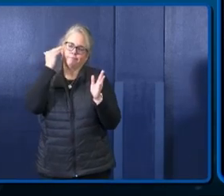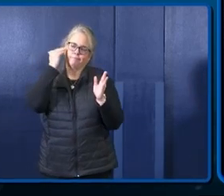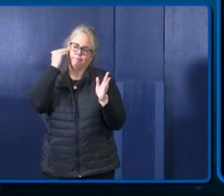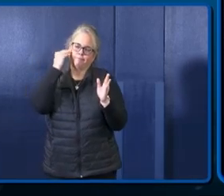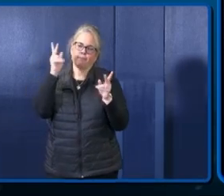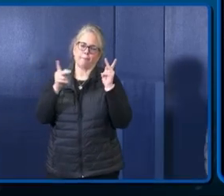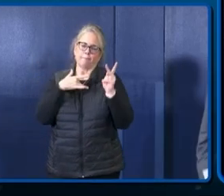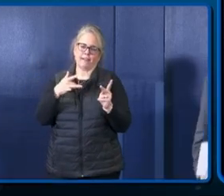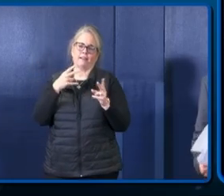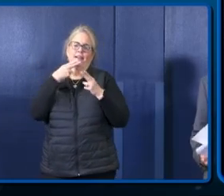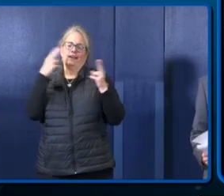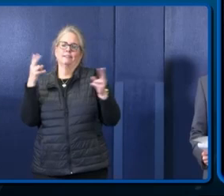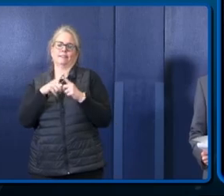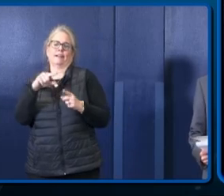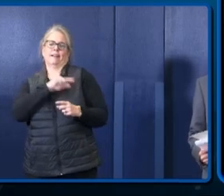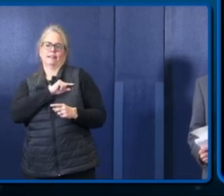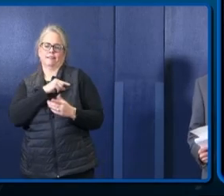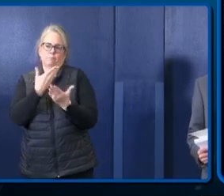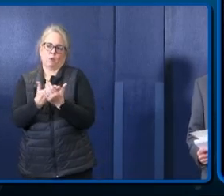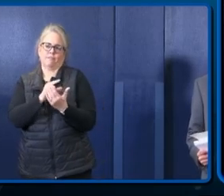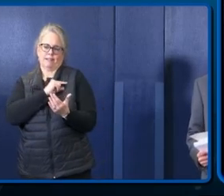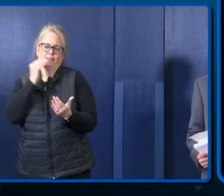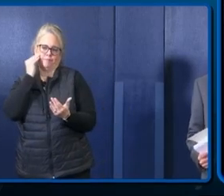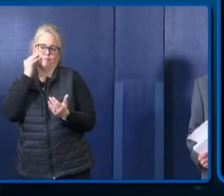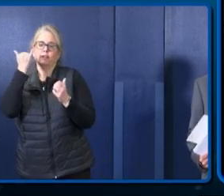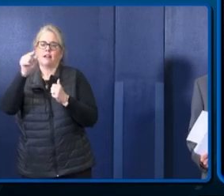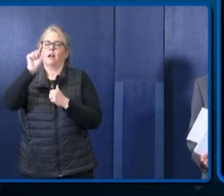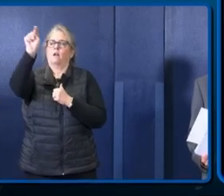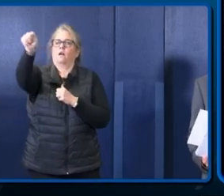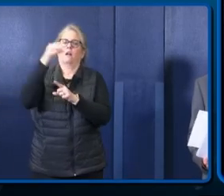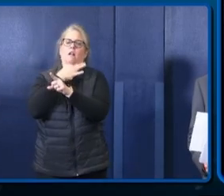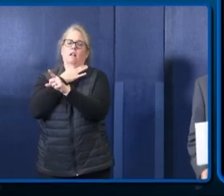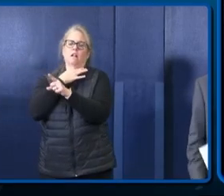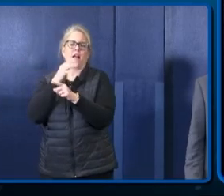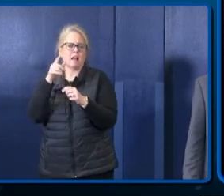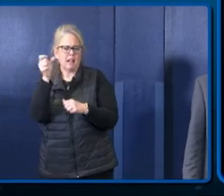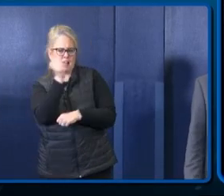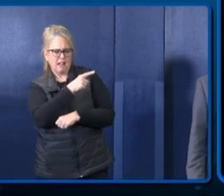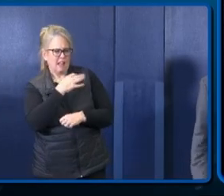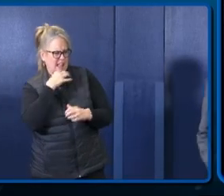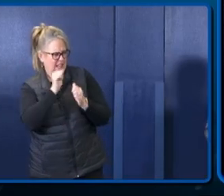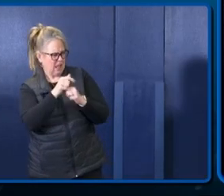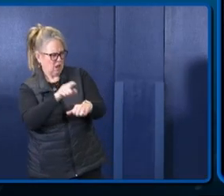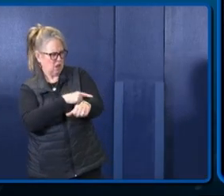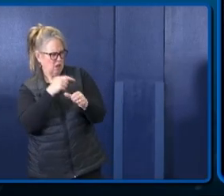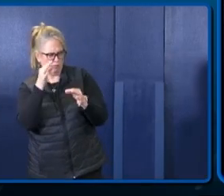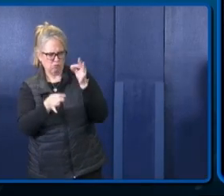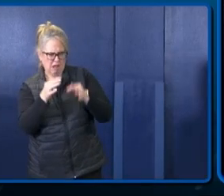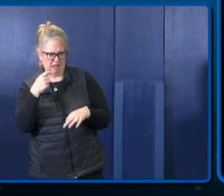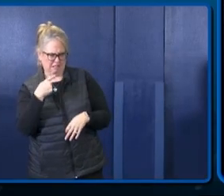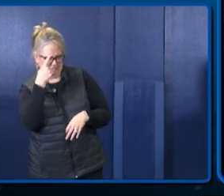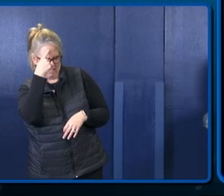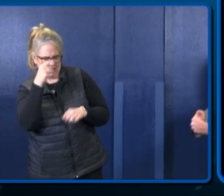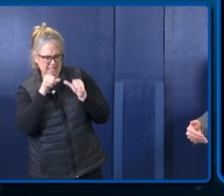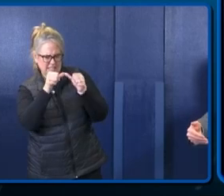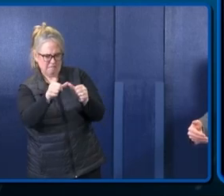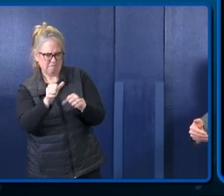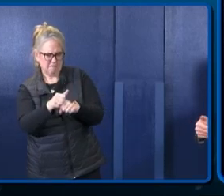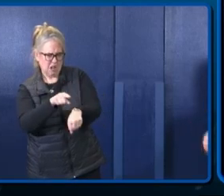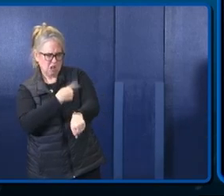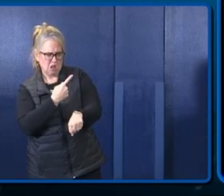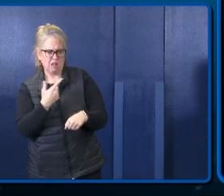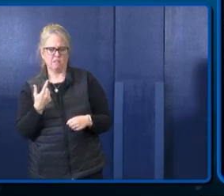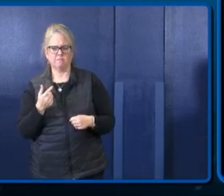question. Yeah. Any idea how long the trial will last once it begins? Do you mean the actual trial process or this court